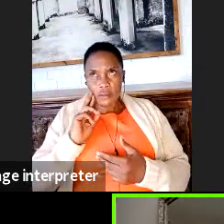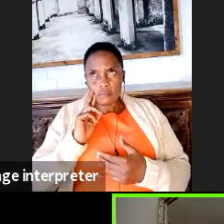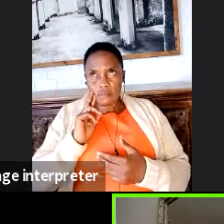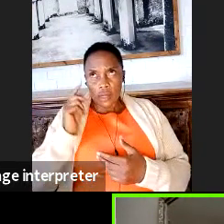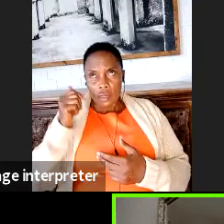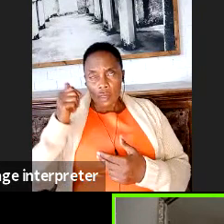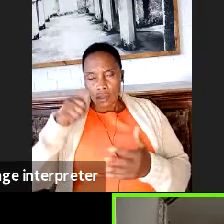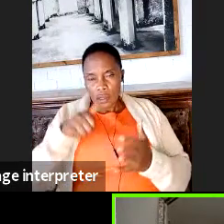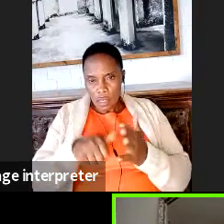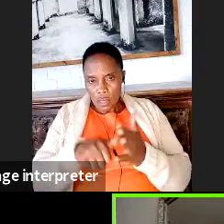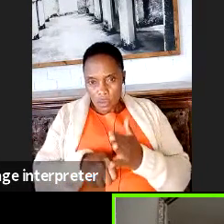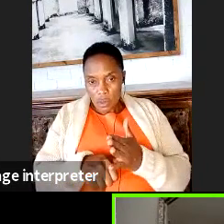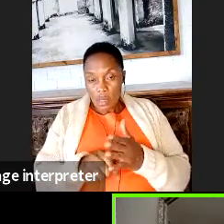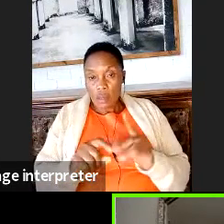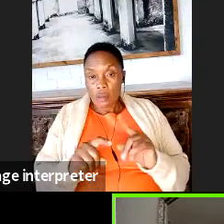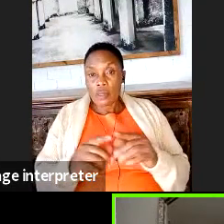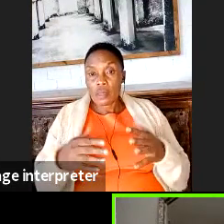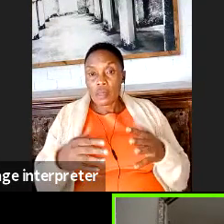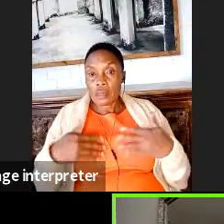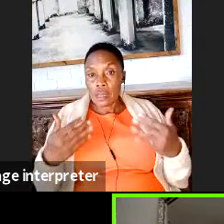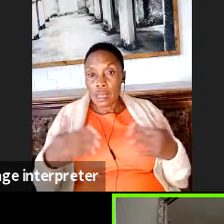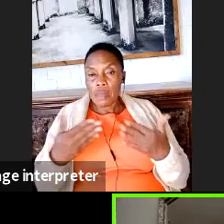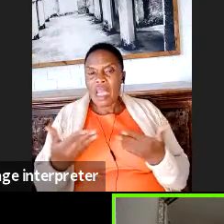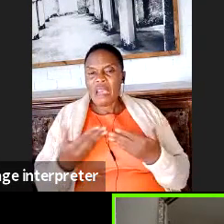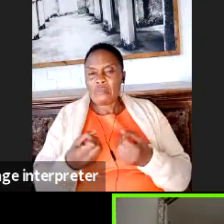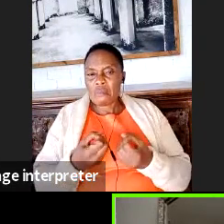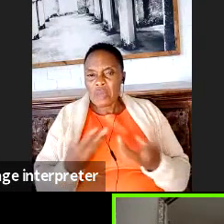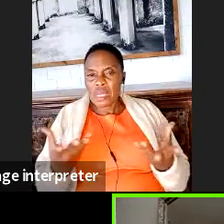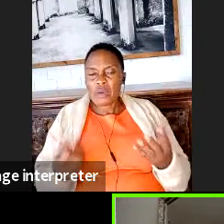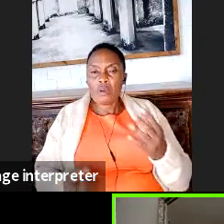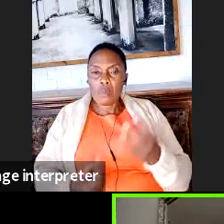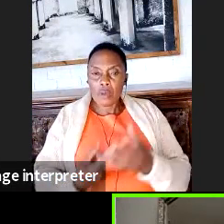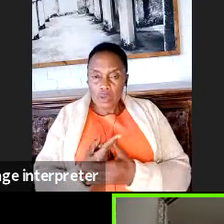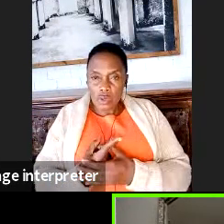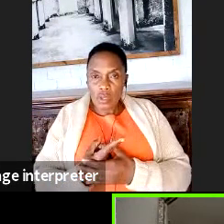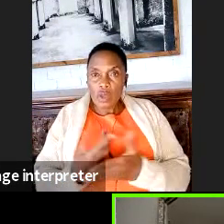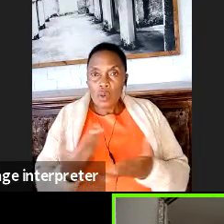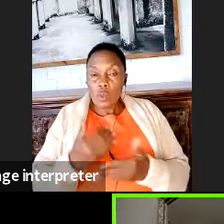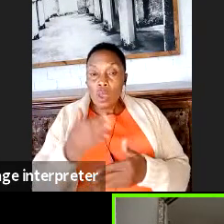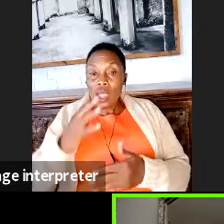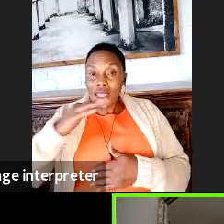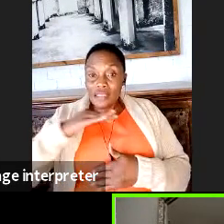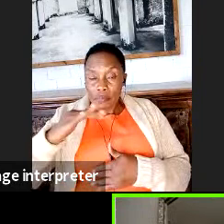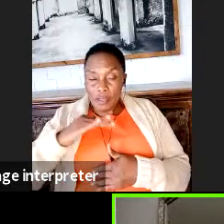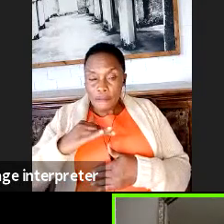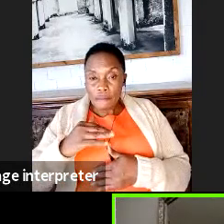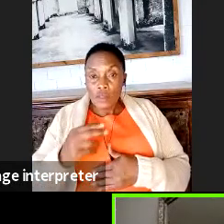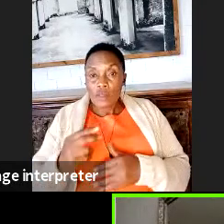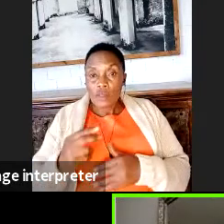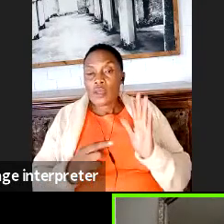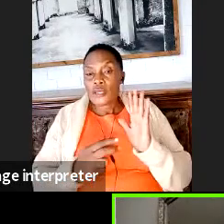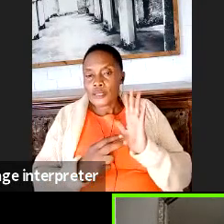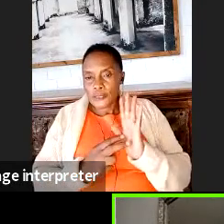and luckily I have sort of platforms, if I can say. So for instance, when